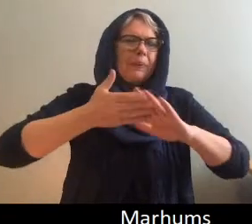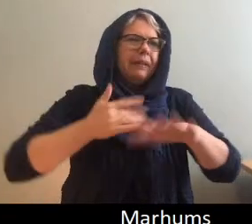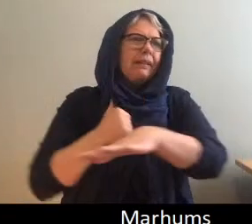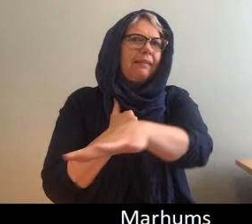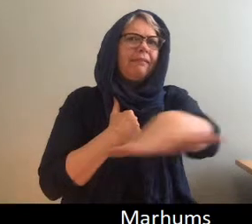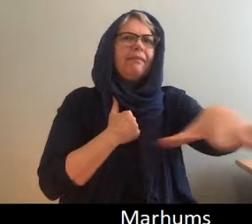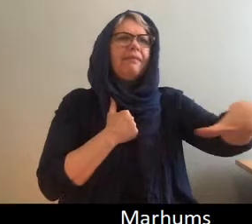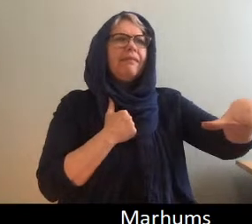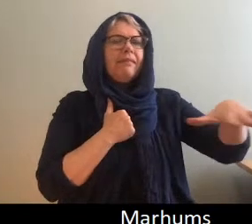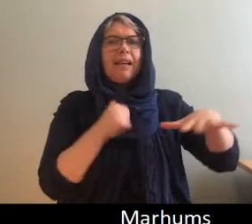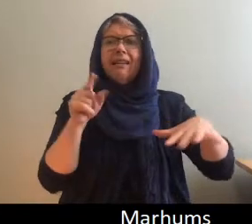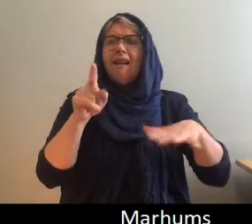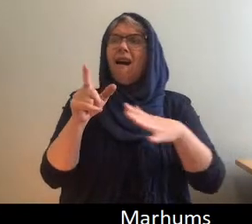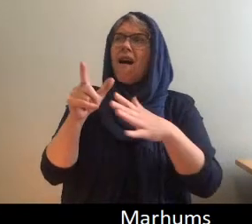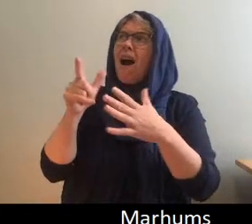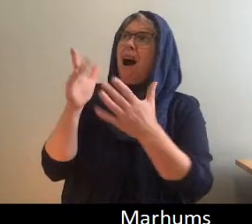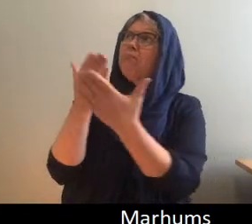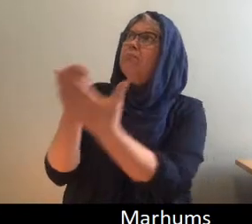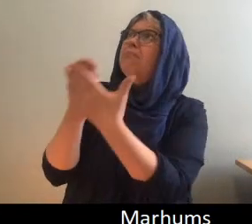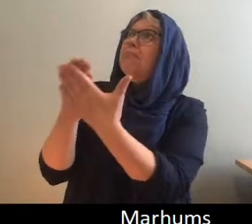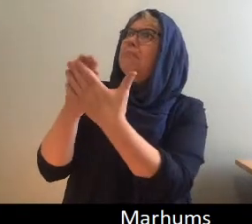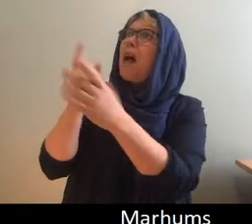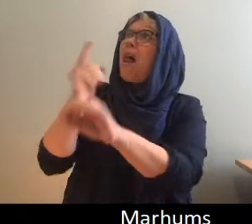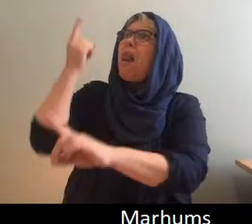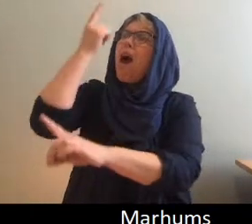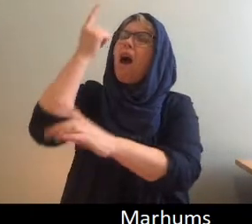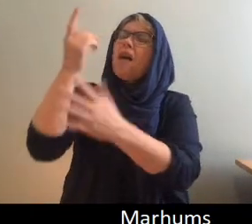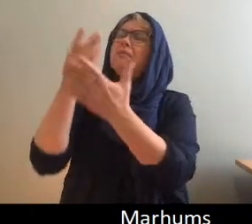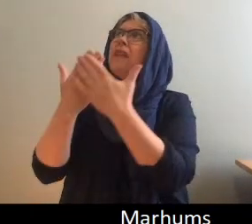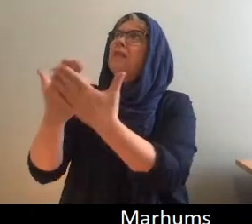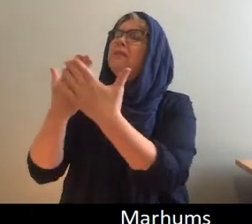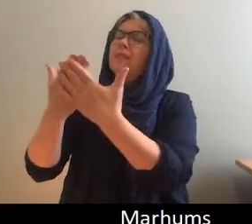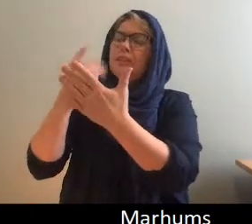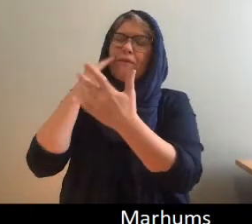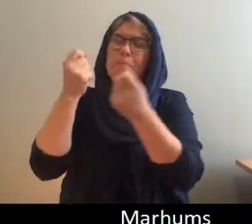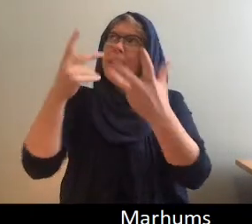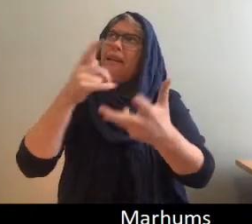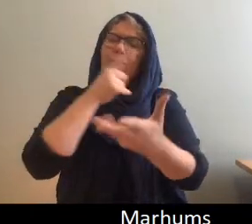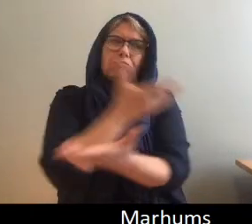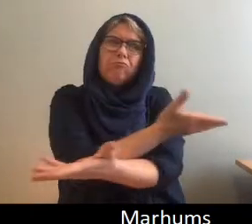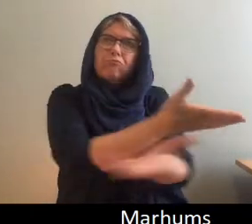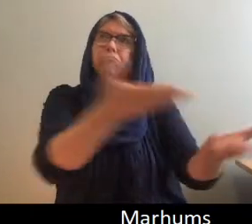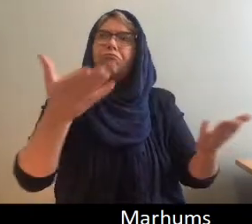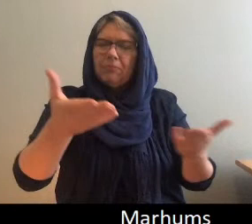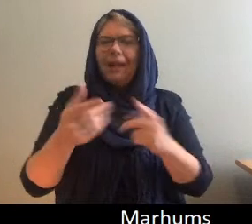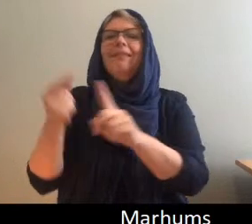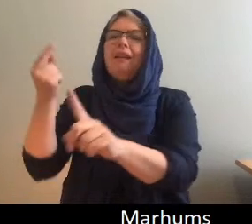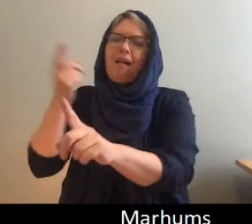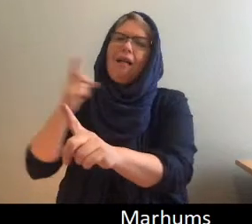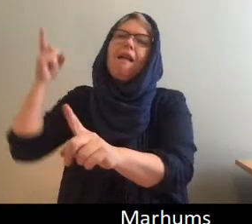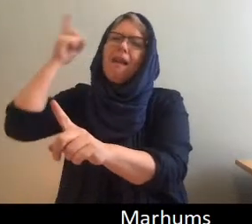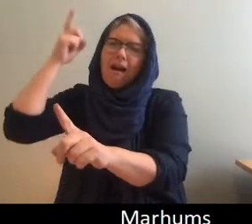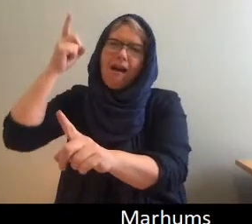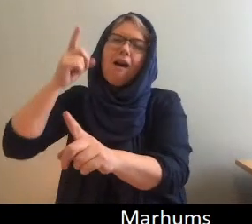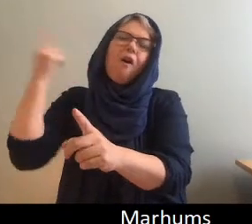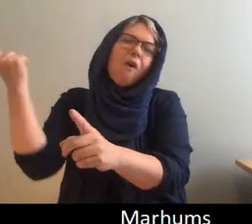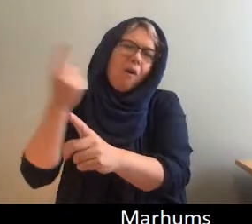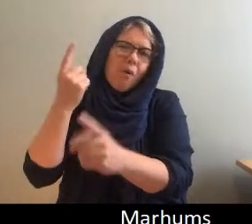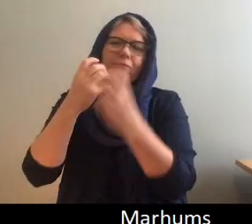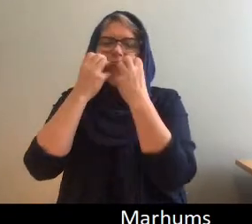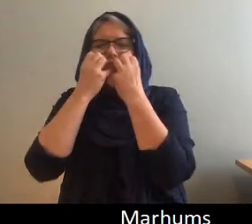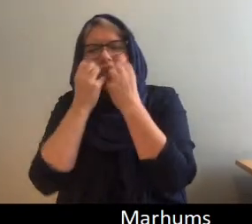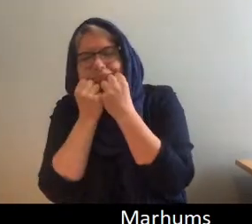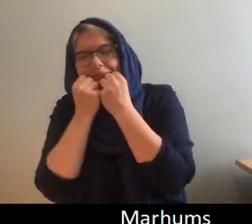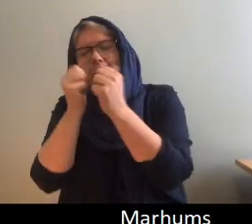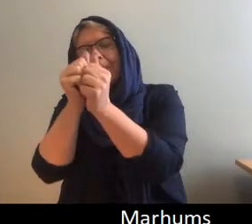Laylatul Qadr, this night of power, will be in the month of Ramadan. Will be in the month of